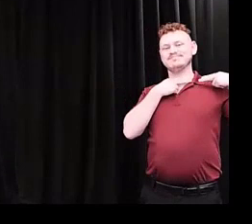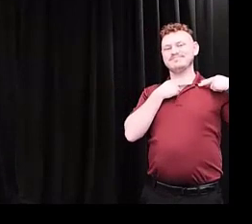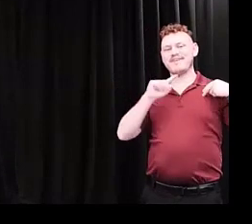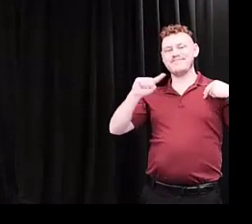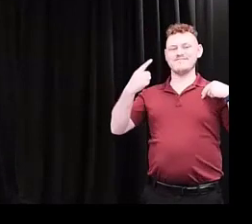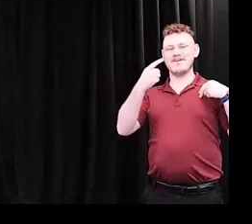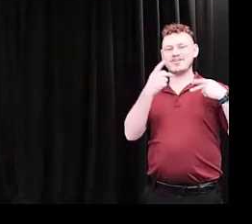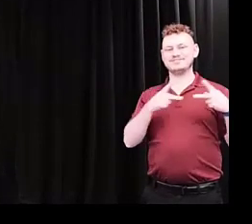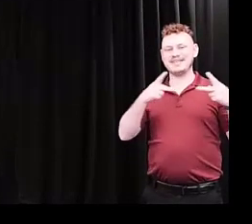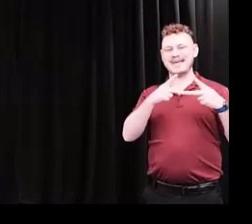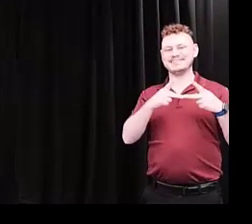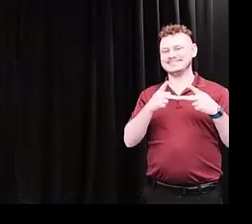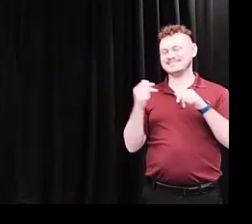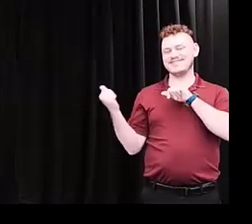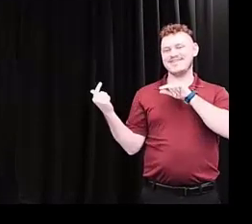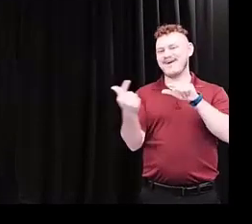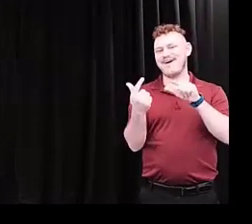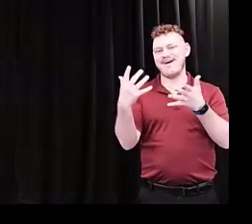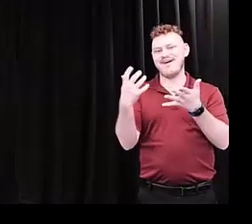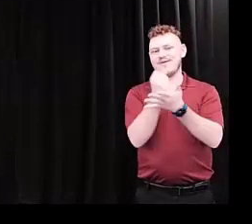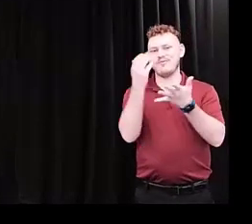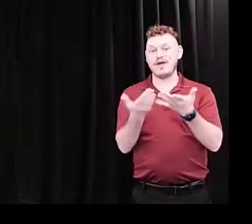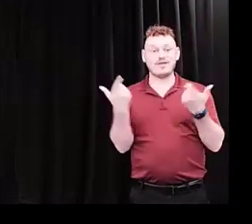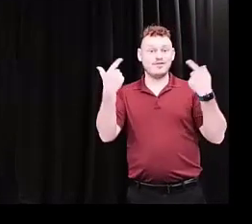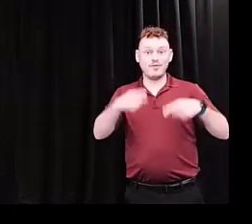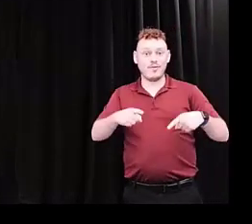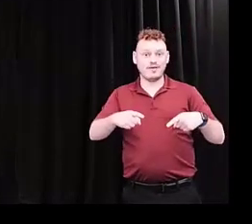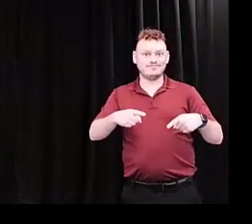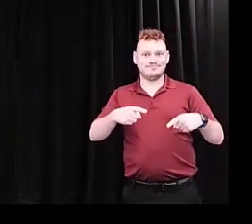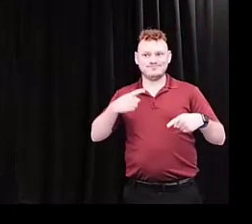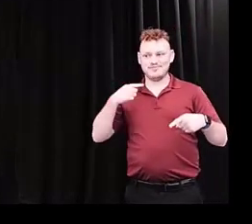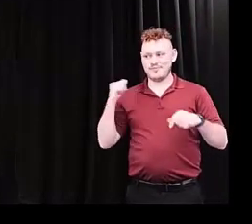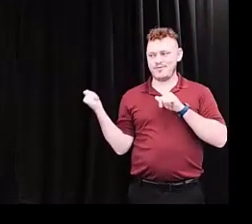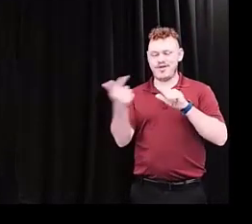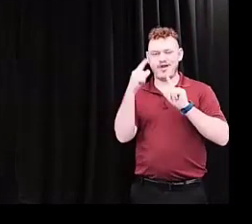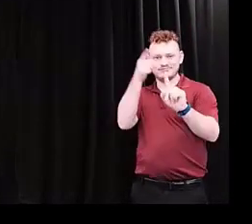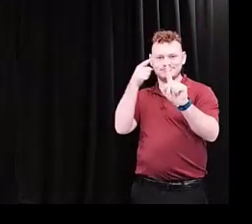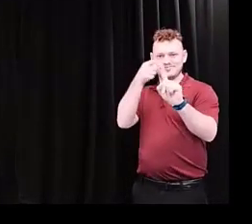So we're all winners when we strive for better digital accessibility.